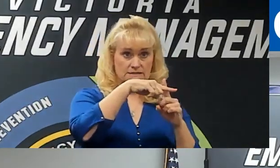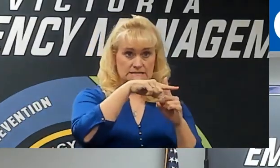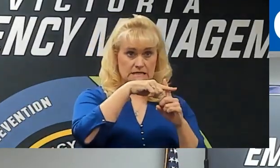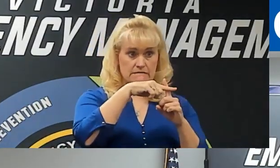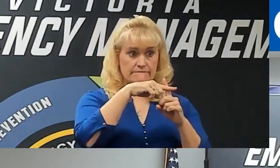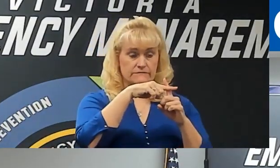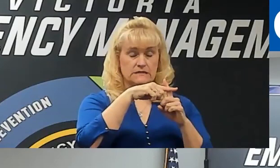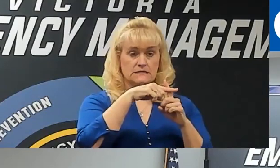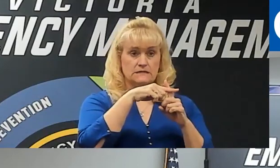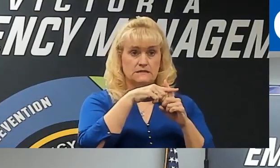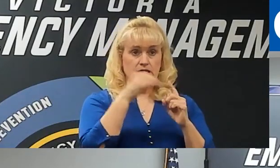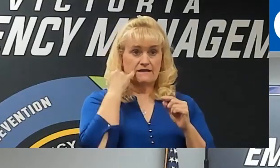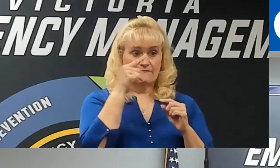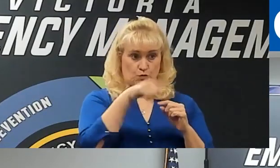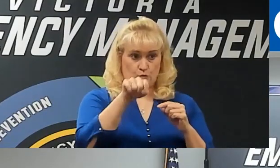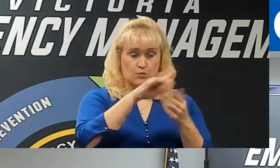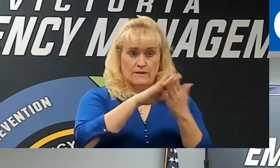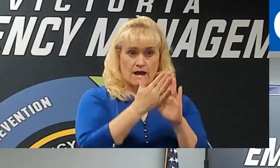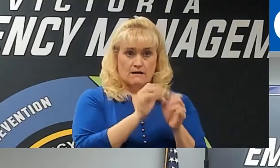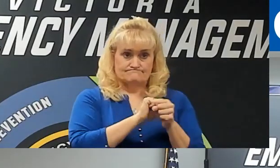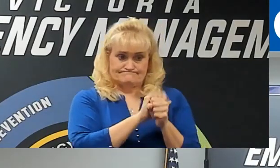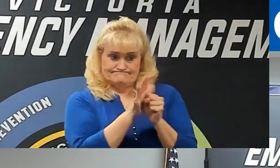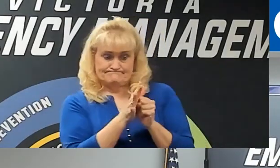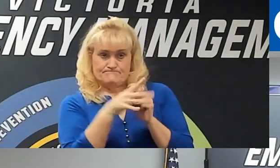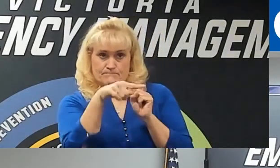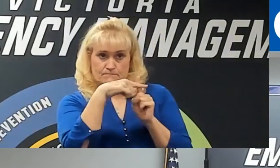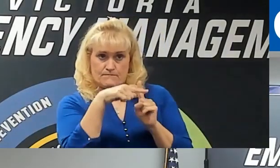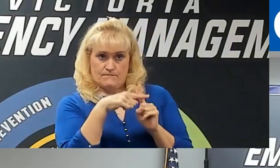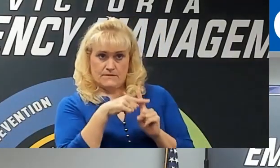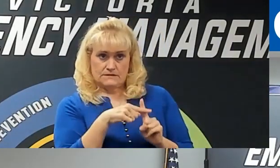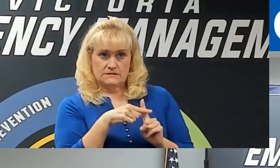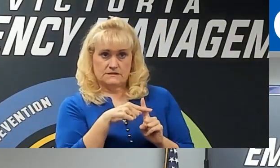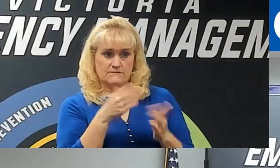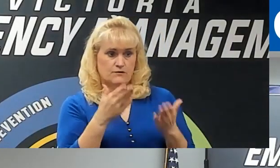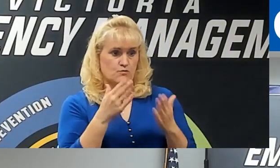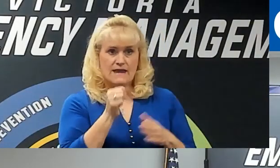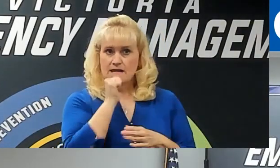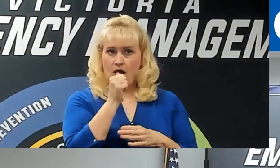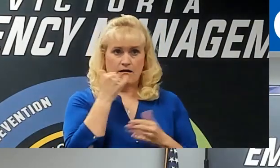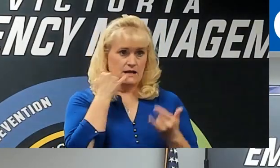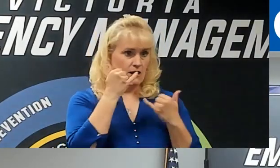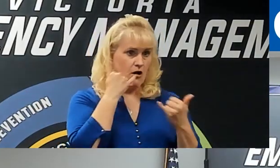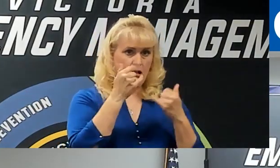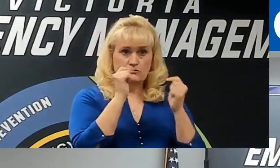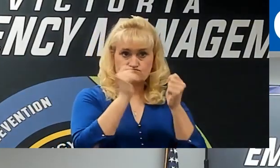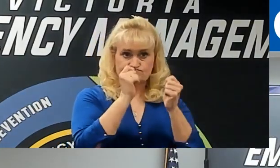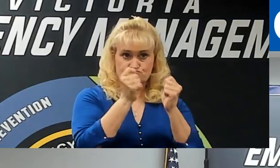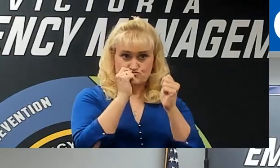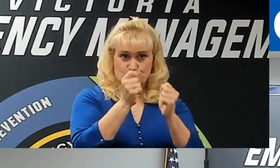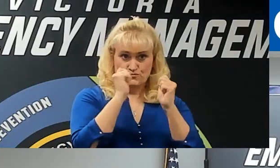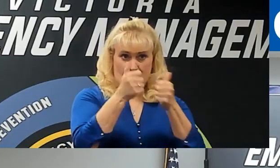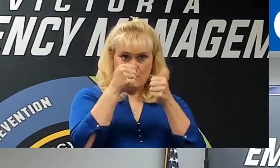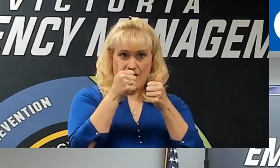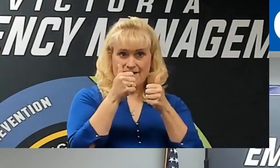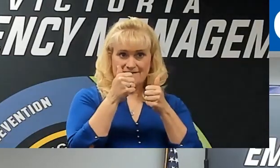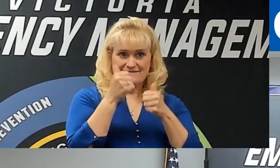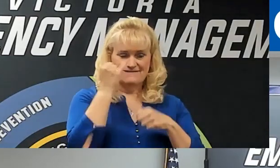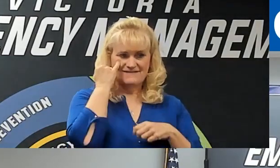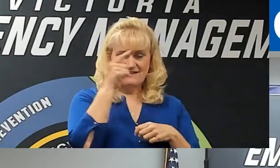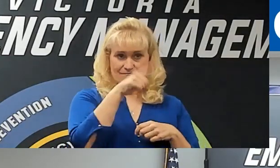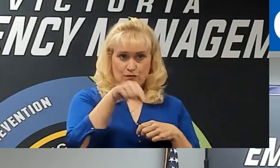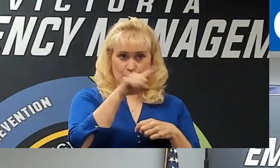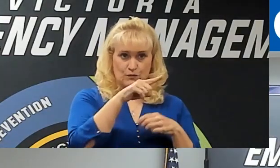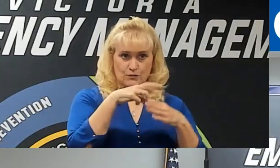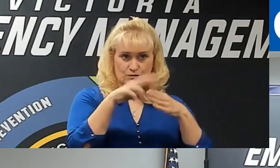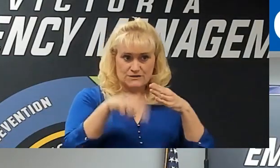from a doc that you're a positive case, there may be a little time. You may not get a call right away. You may not get a call, the very next morning if you tested positive at 8 o'clock